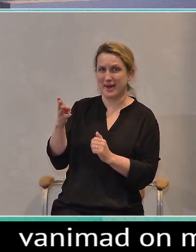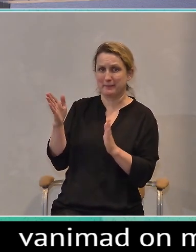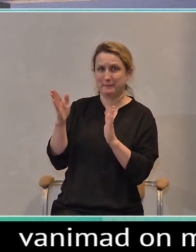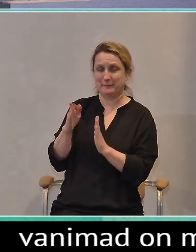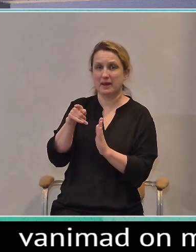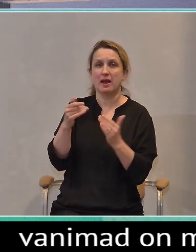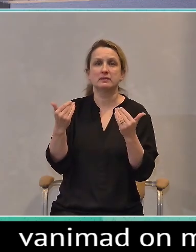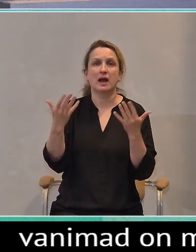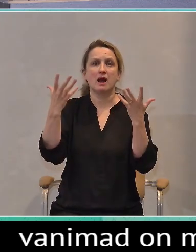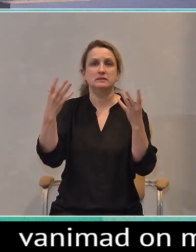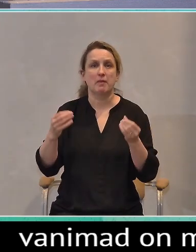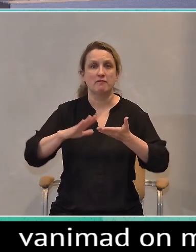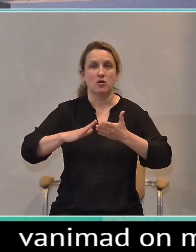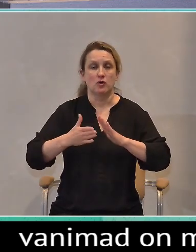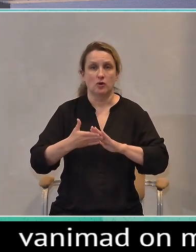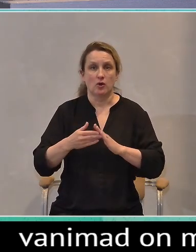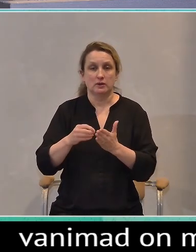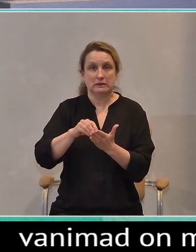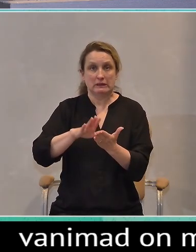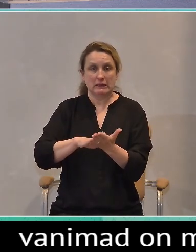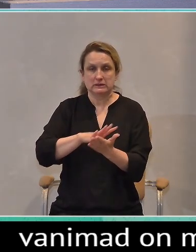This is a table with the